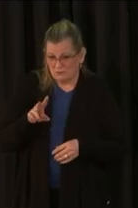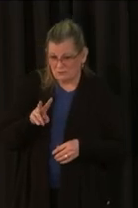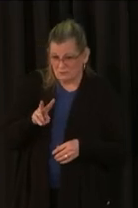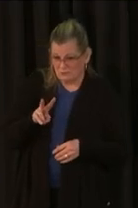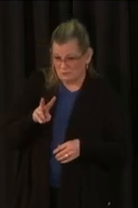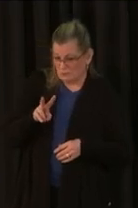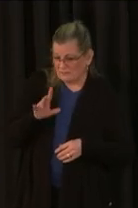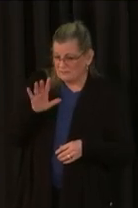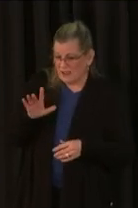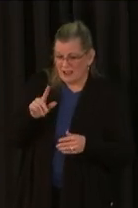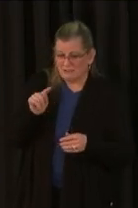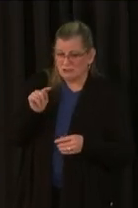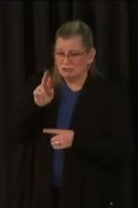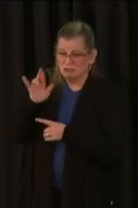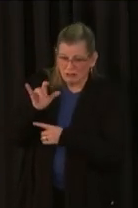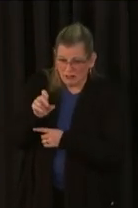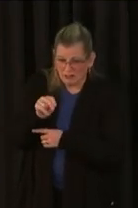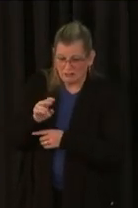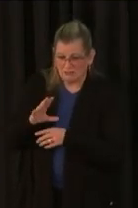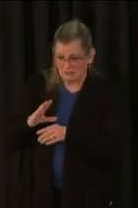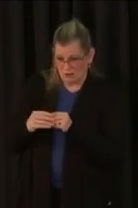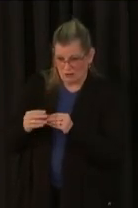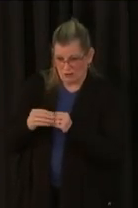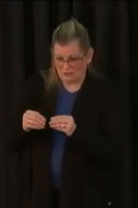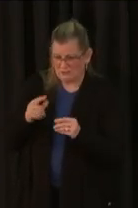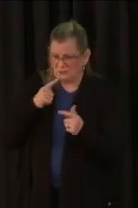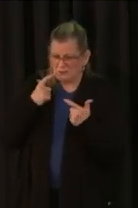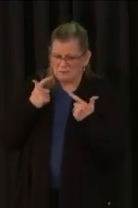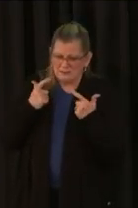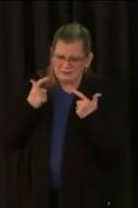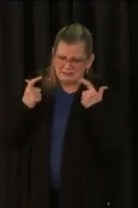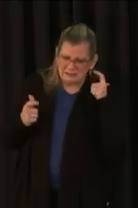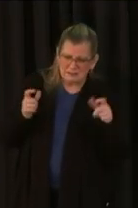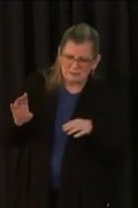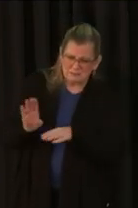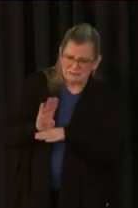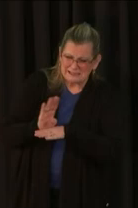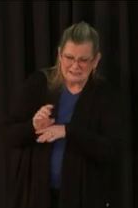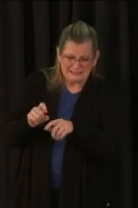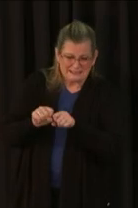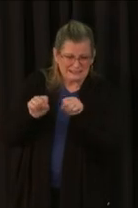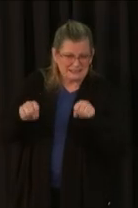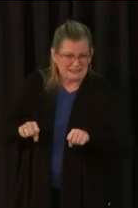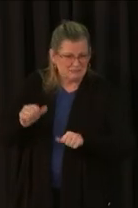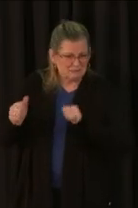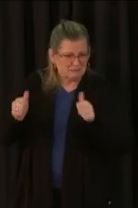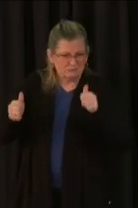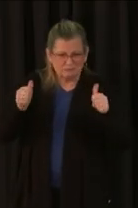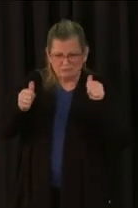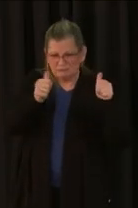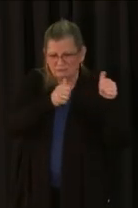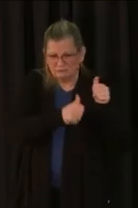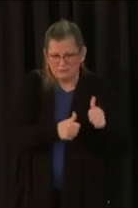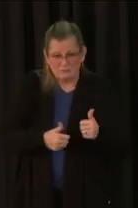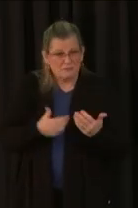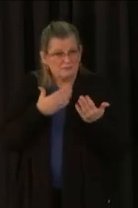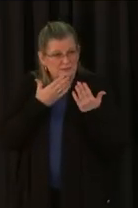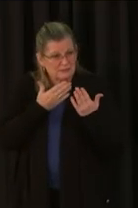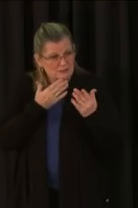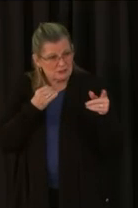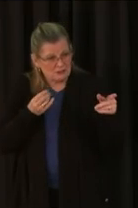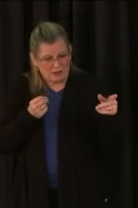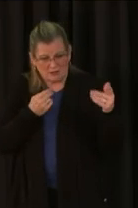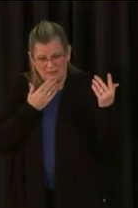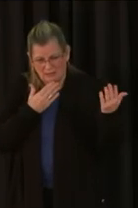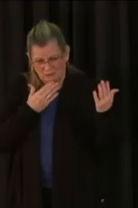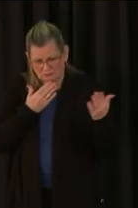bigger ecosystem. So again, it's a tremendous impact, both locally as well as nationally. Absolutely. Thank you for that. And we have